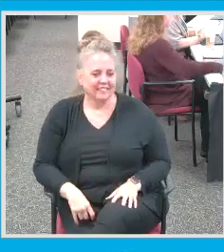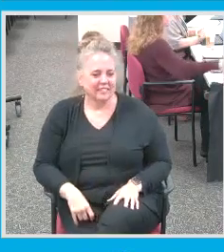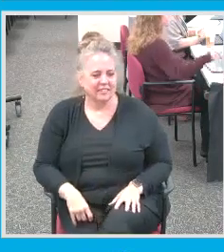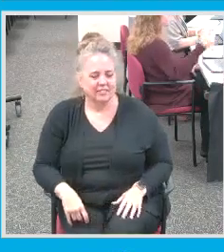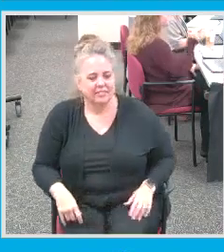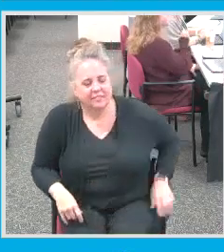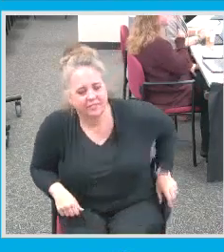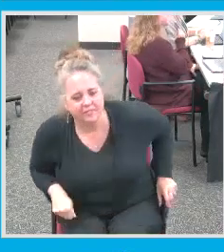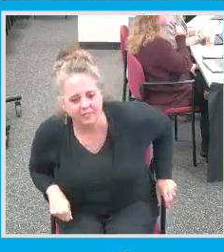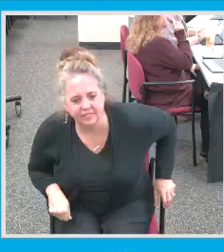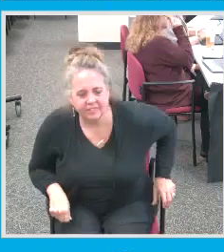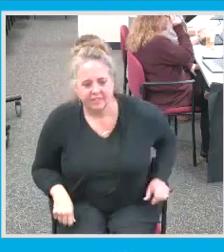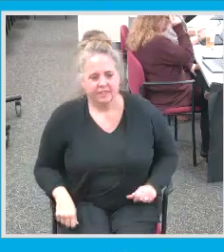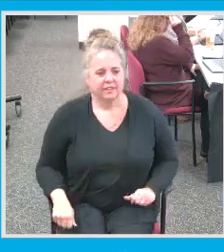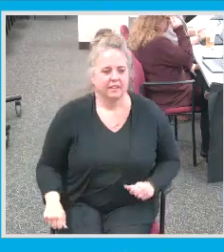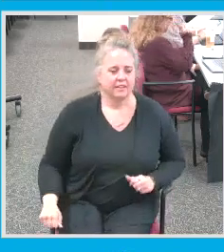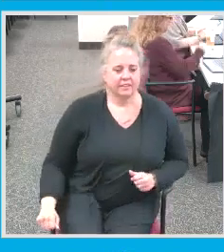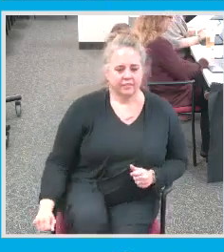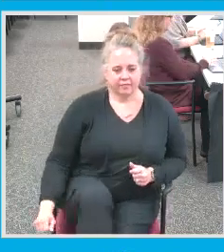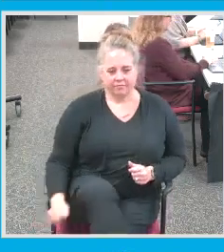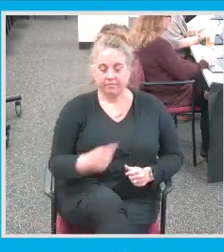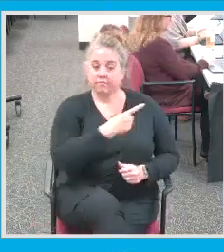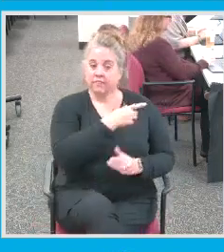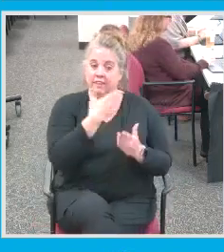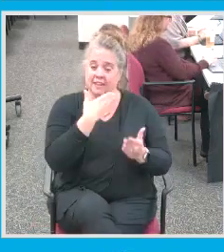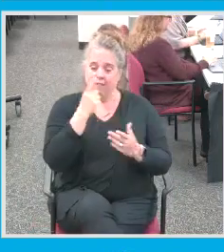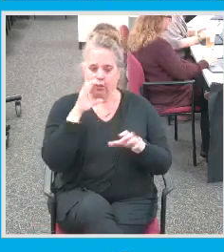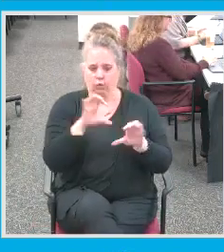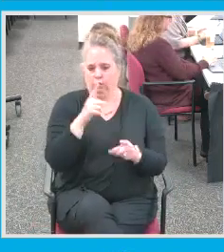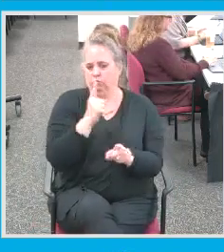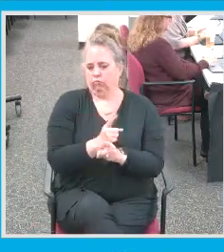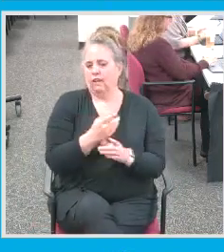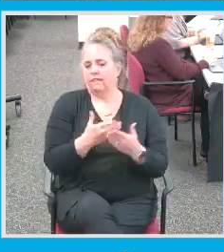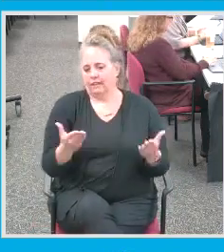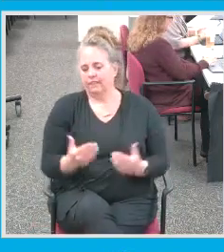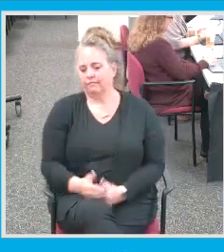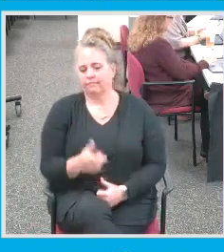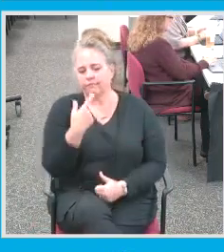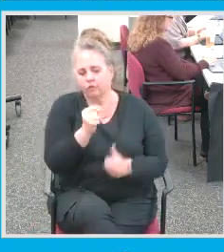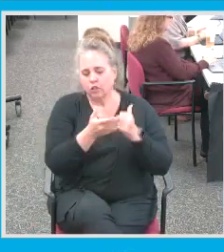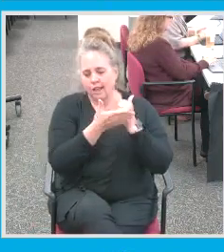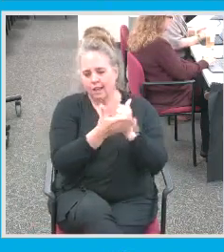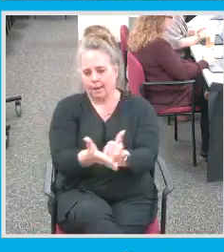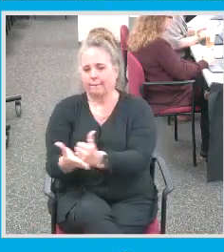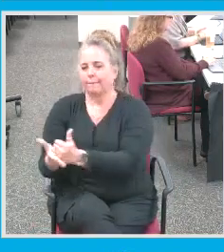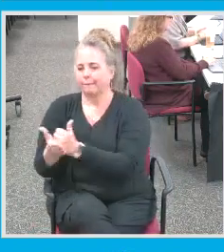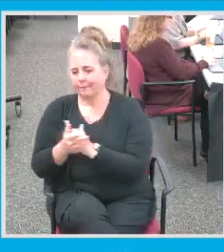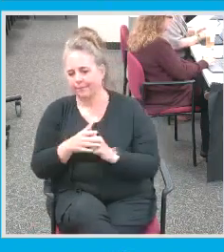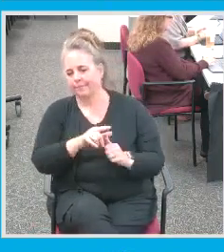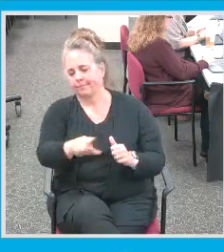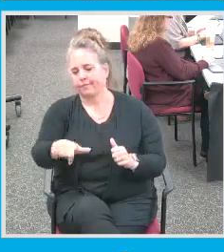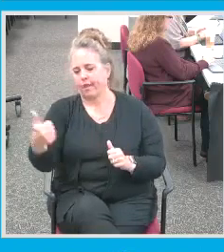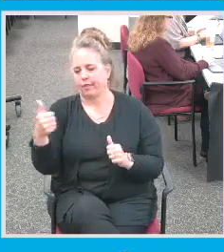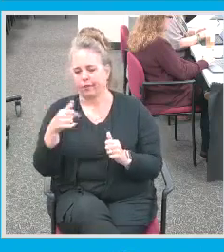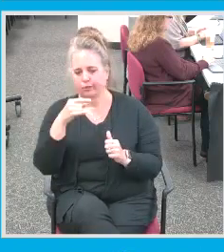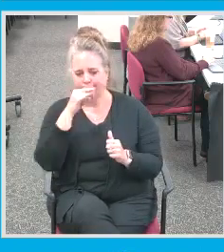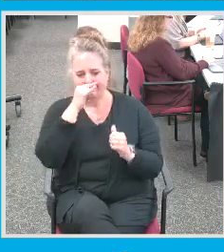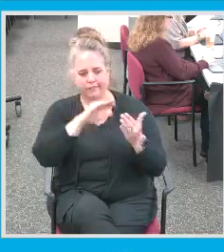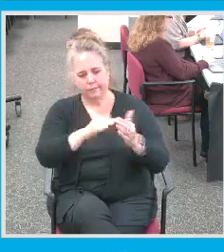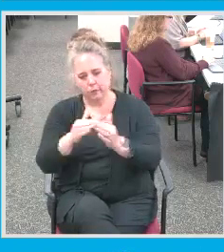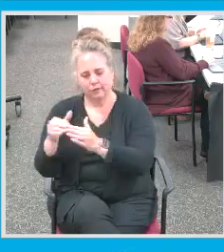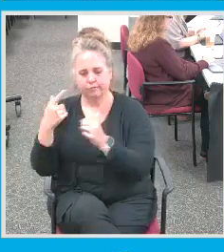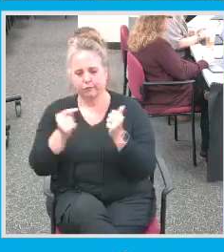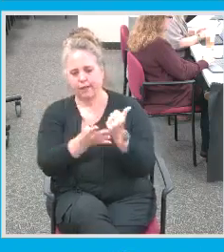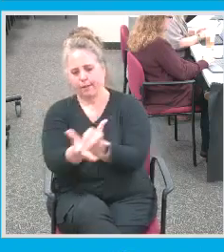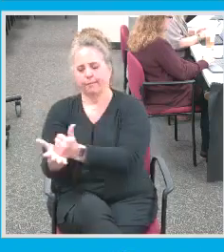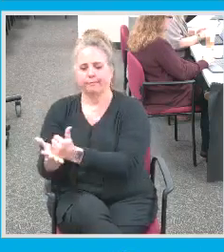doing the right thing, right? You guys are trying to help your other students at school. You're really doing a great thing, and it